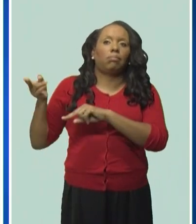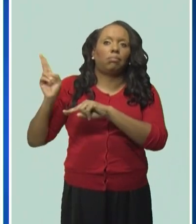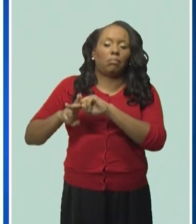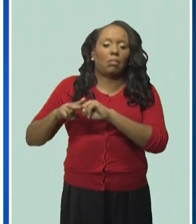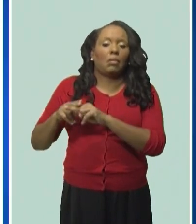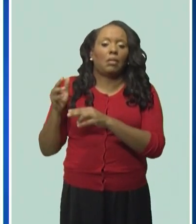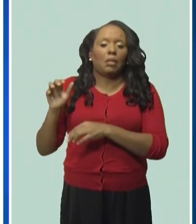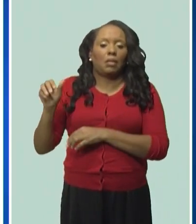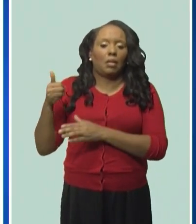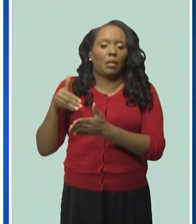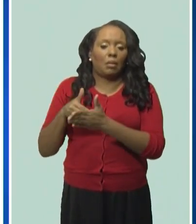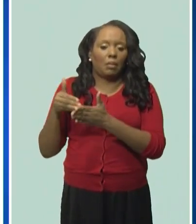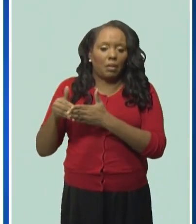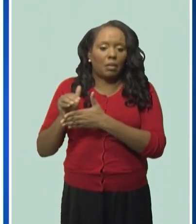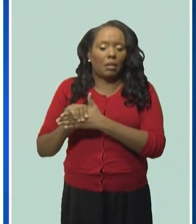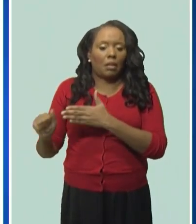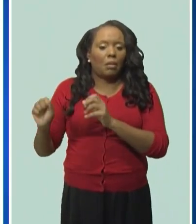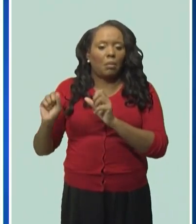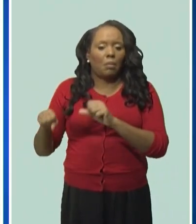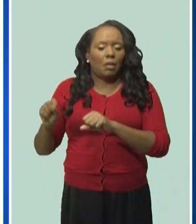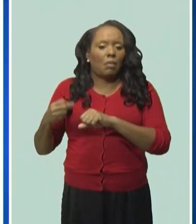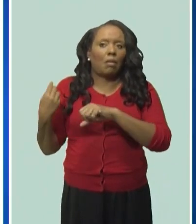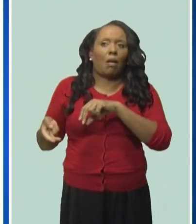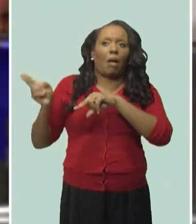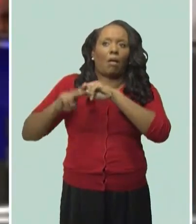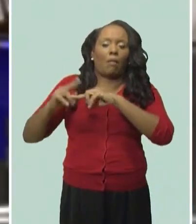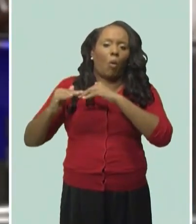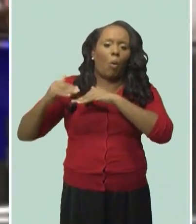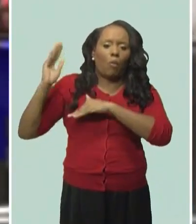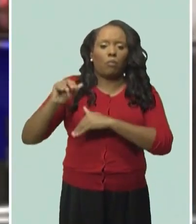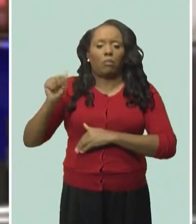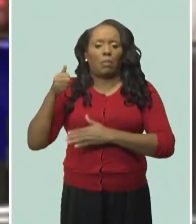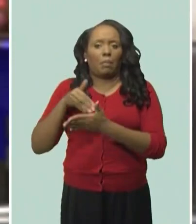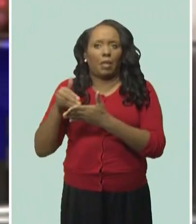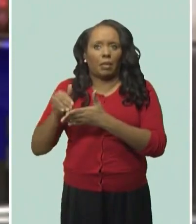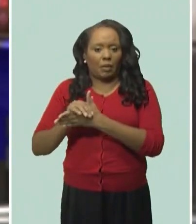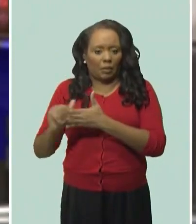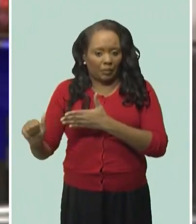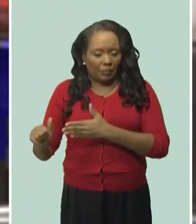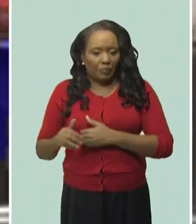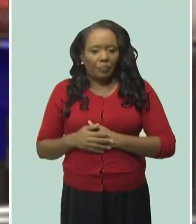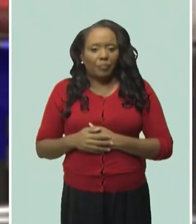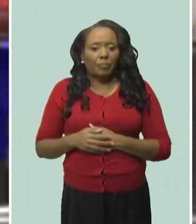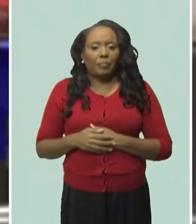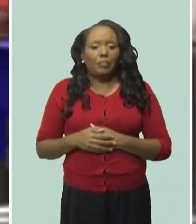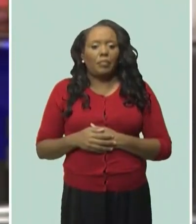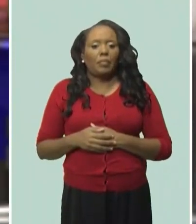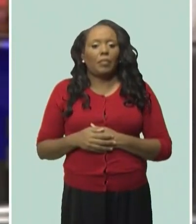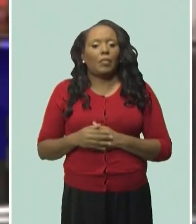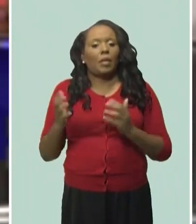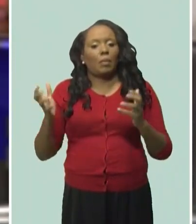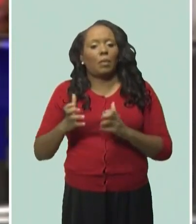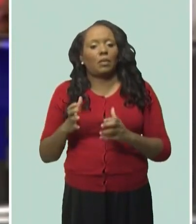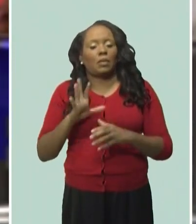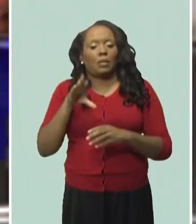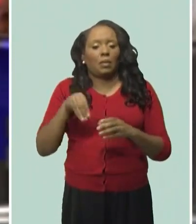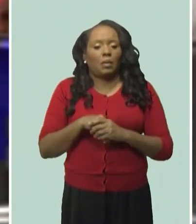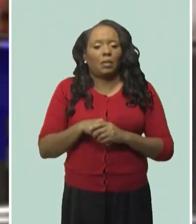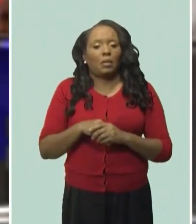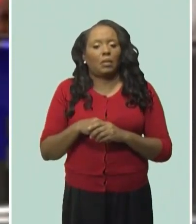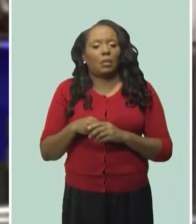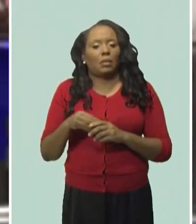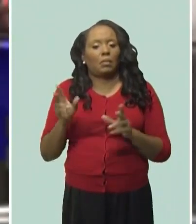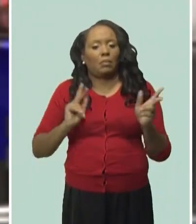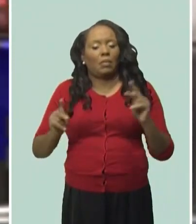$10 million and possibly exceeding. We're also hearing more about plans to ensure members of the